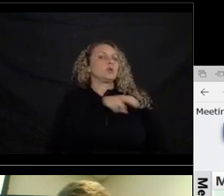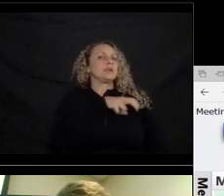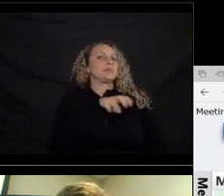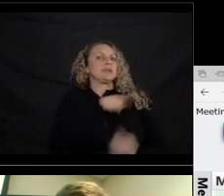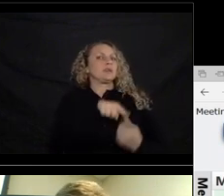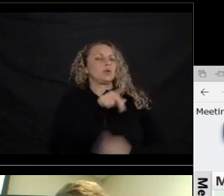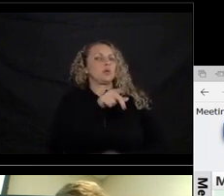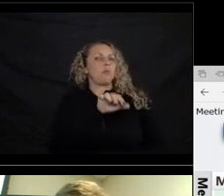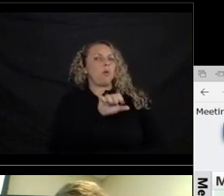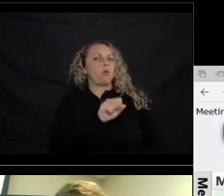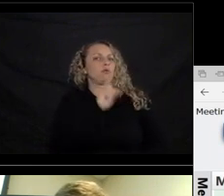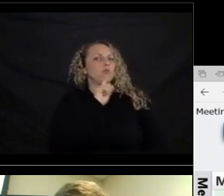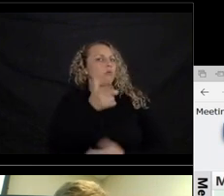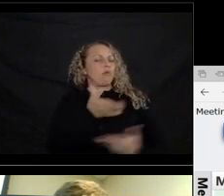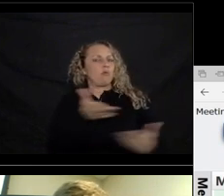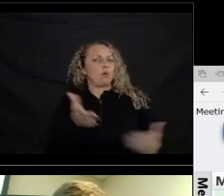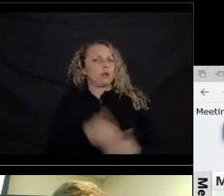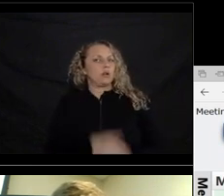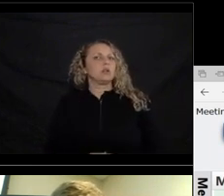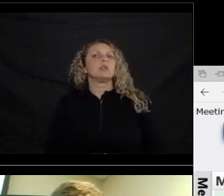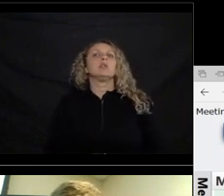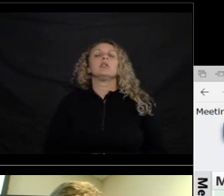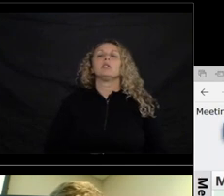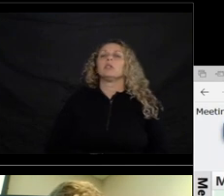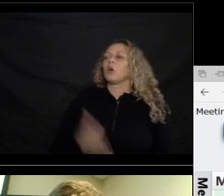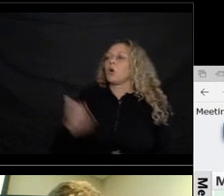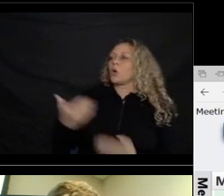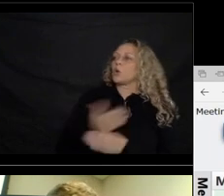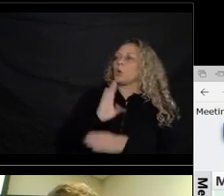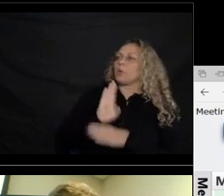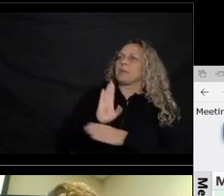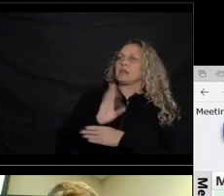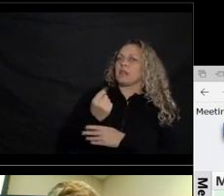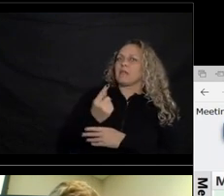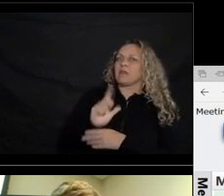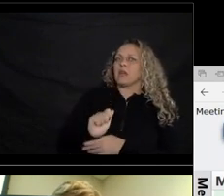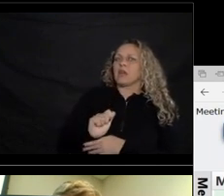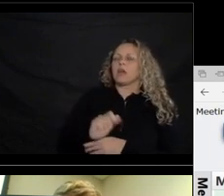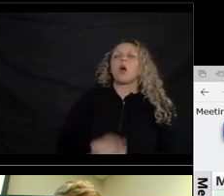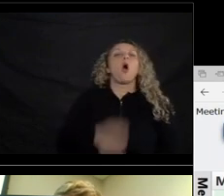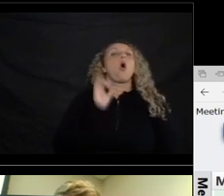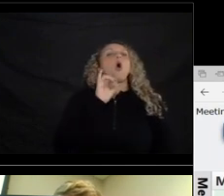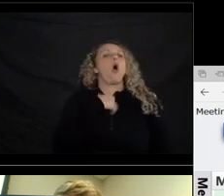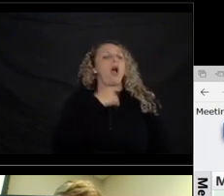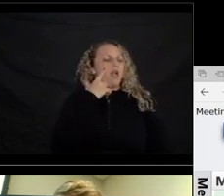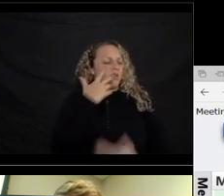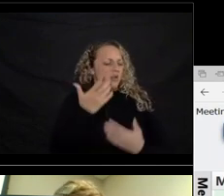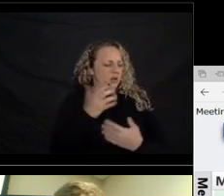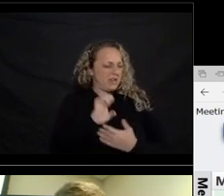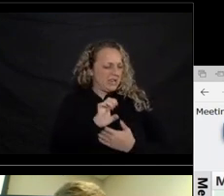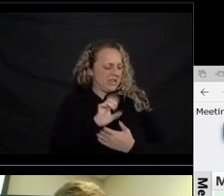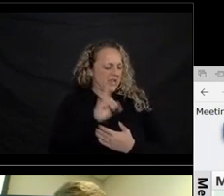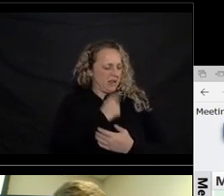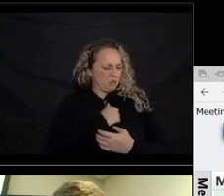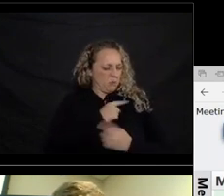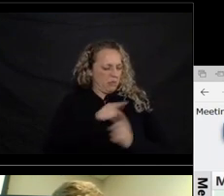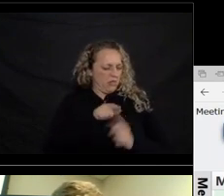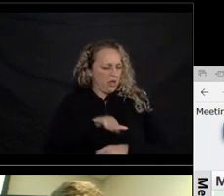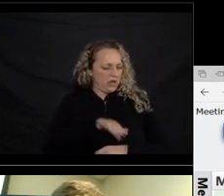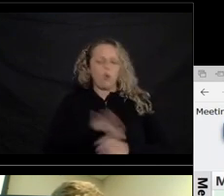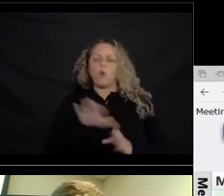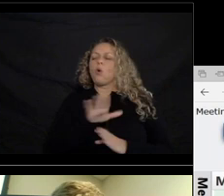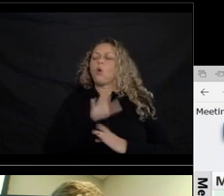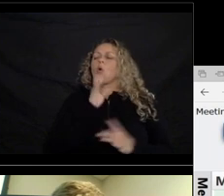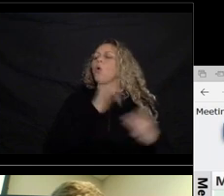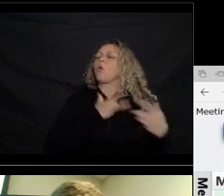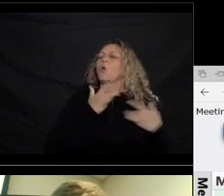the polls item real quick. So that's a new business item 11A. Oh, I thought we'd made it E under that. Sorry about that. No